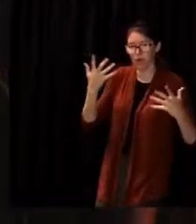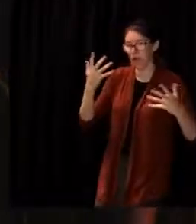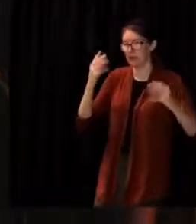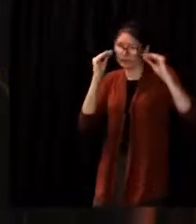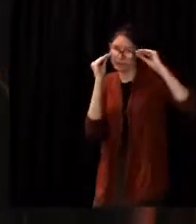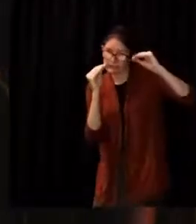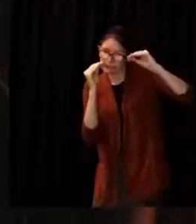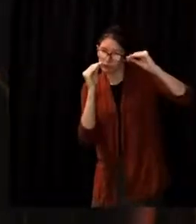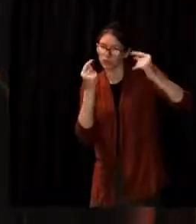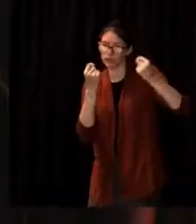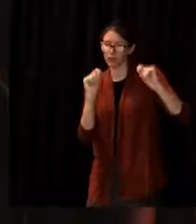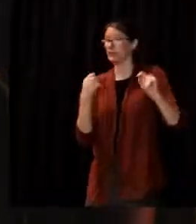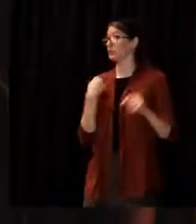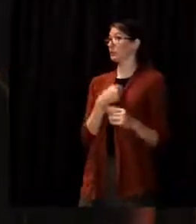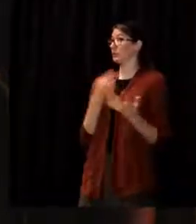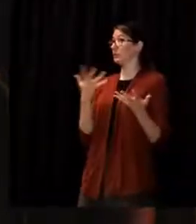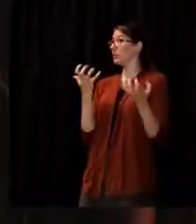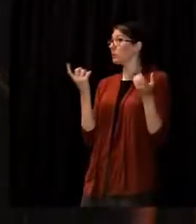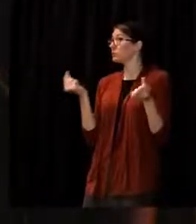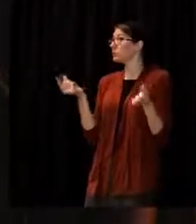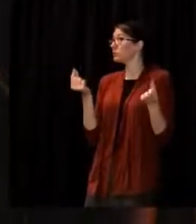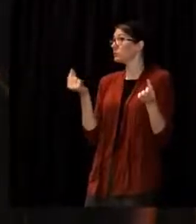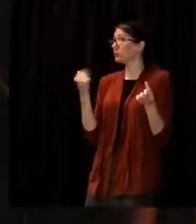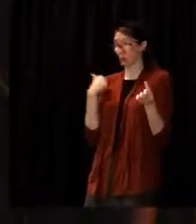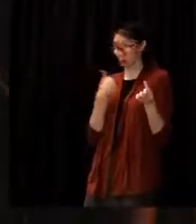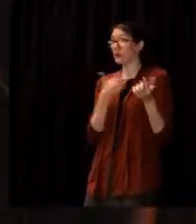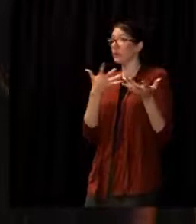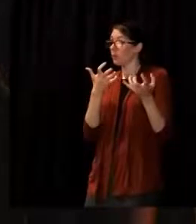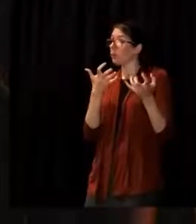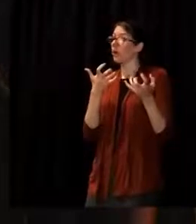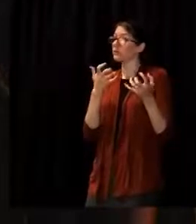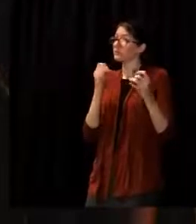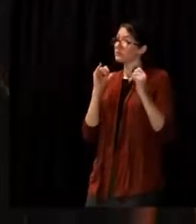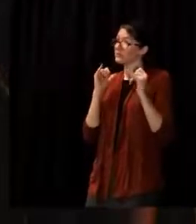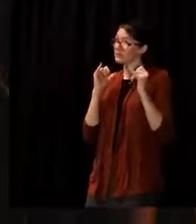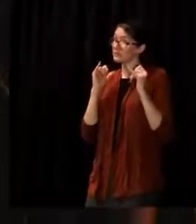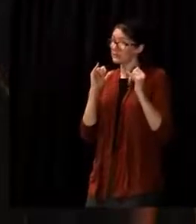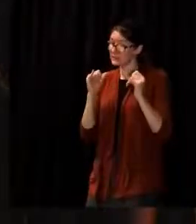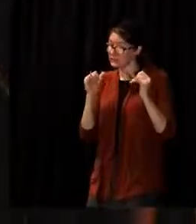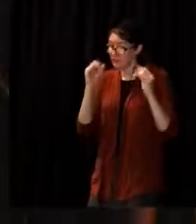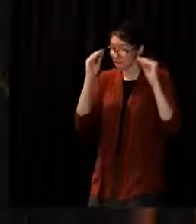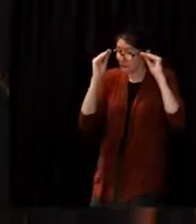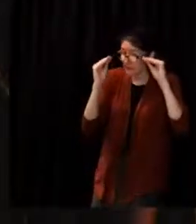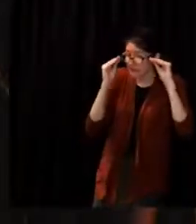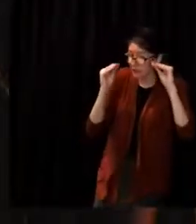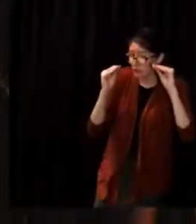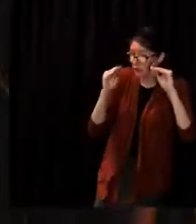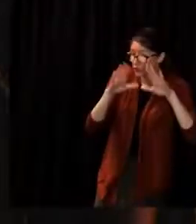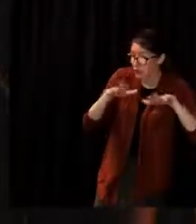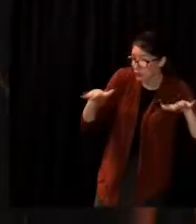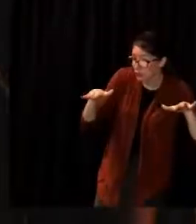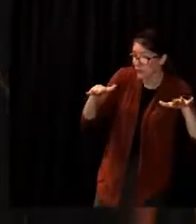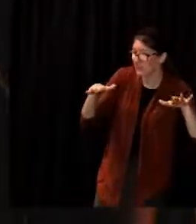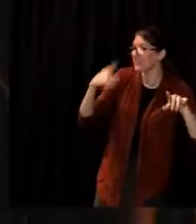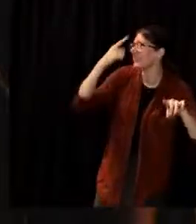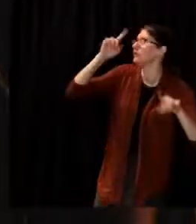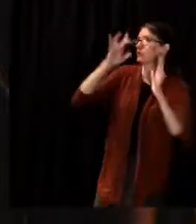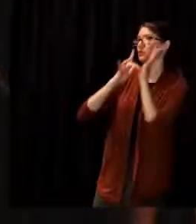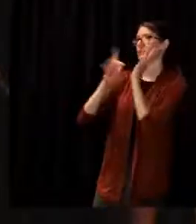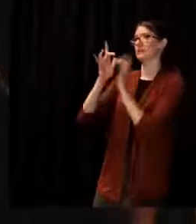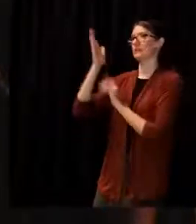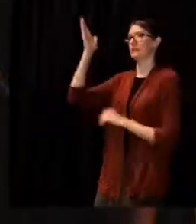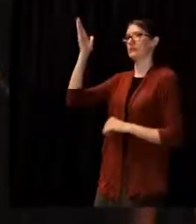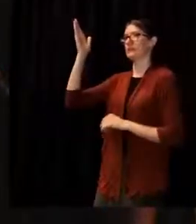And so what do we want to do? We want to go for the children, for Jesus. Not for our ends, but that they would know